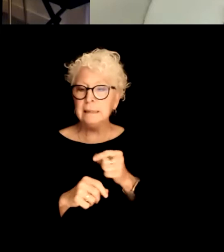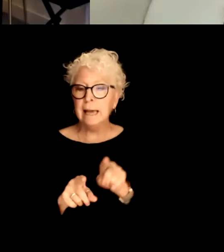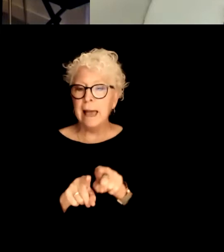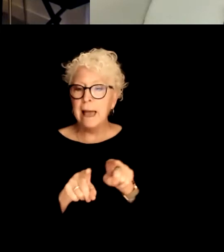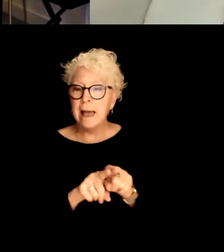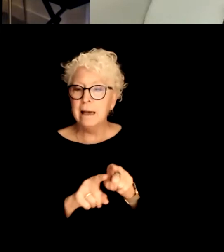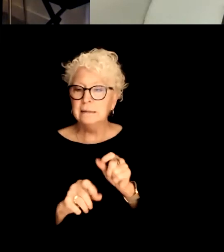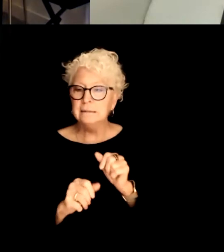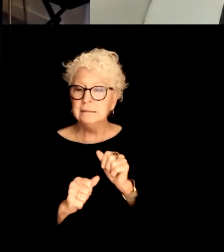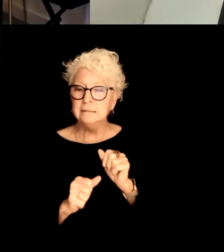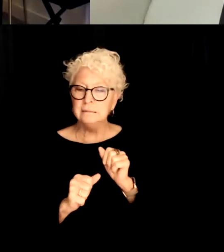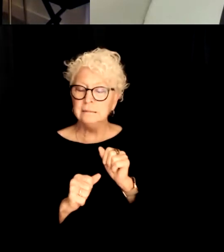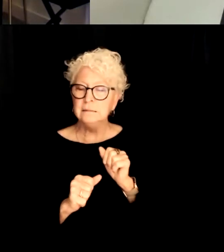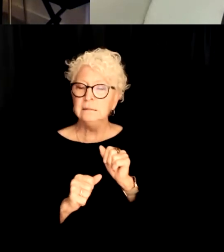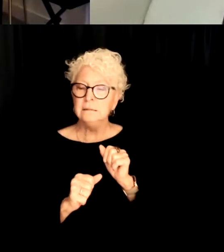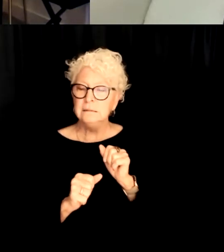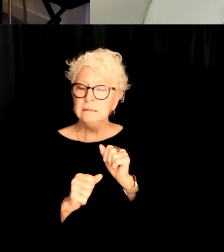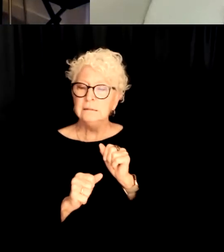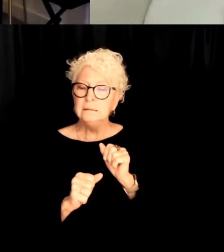concerning, right? It's